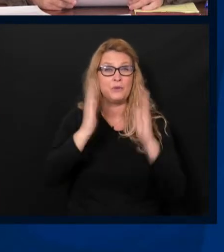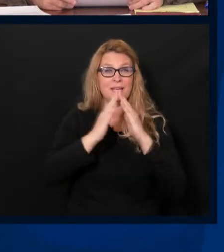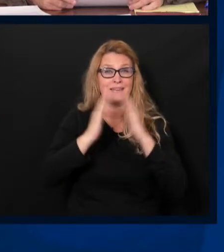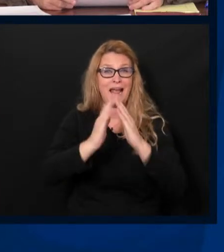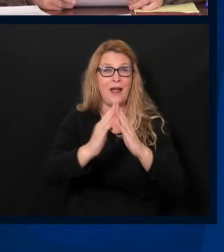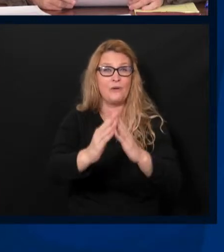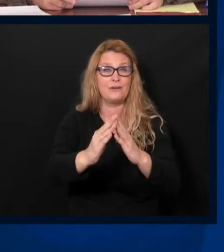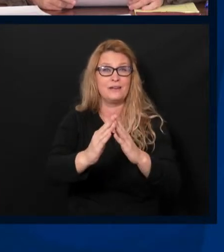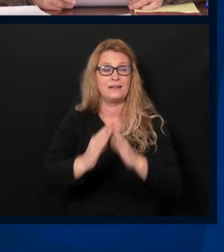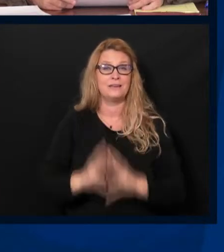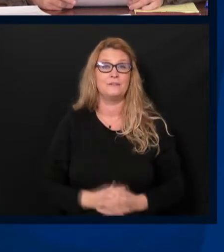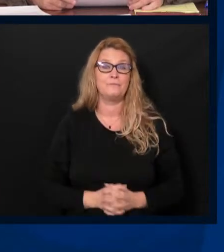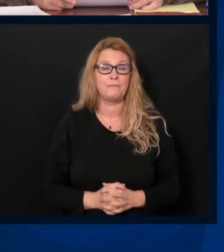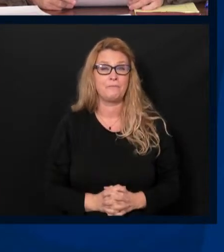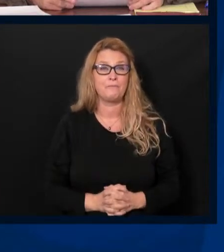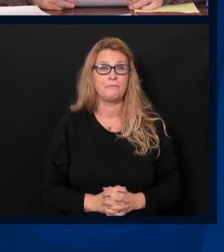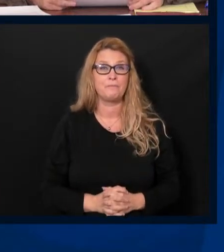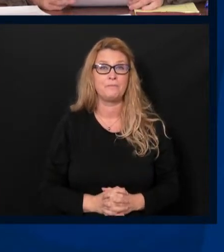Creek.